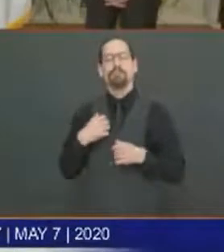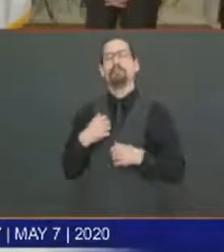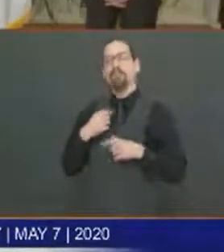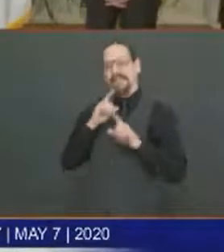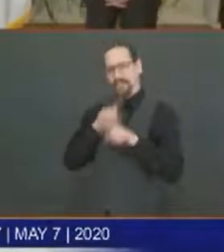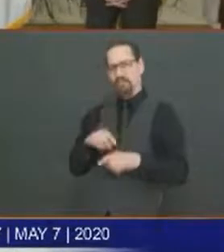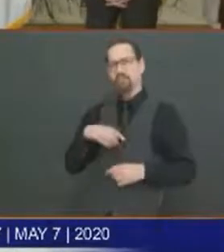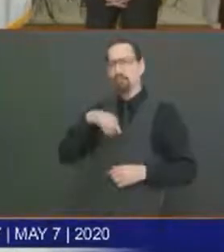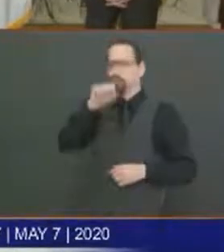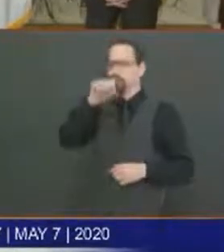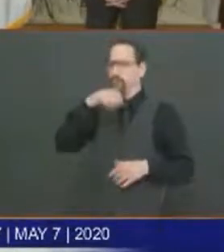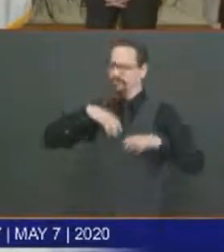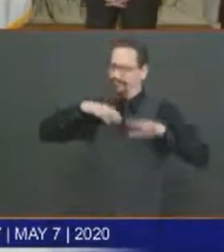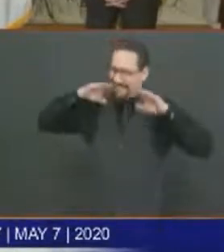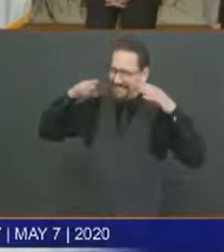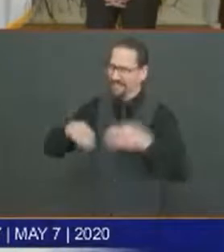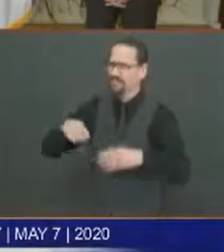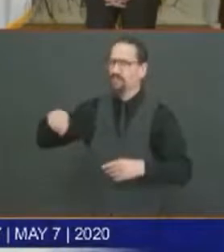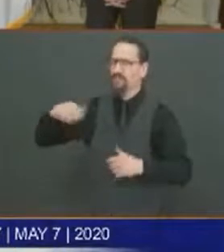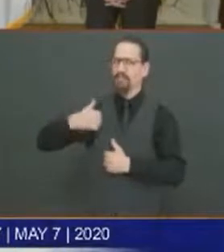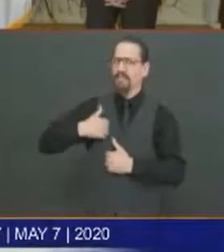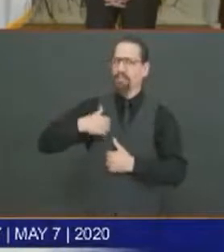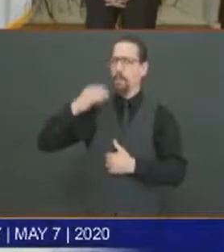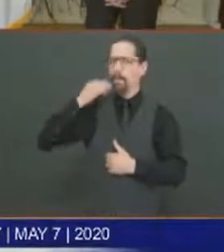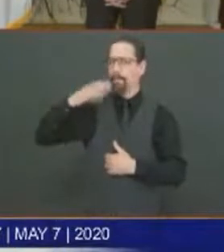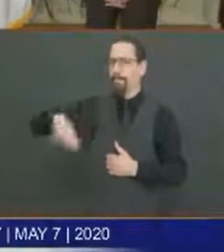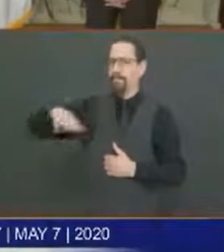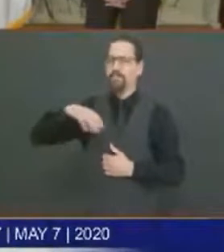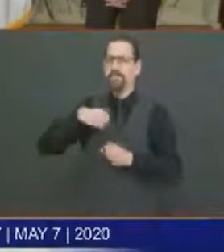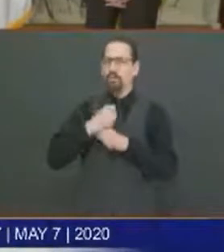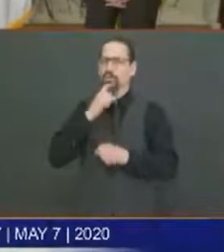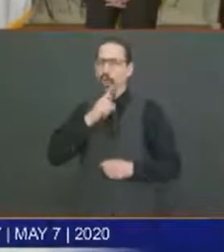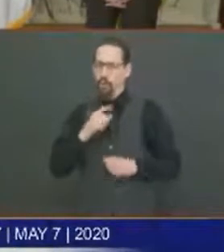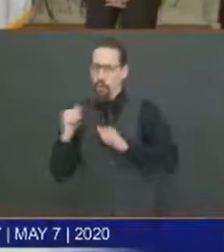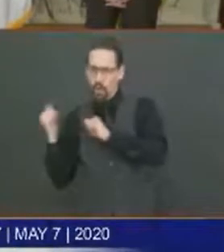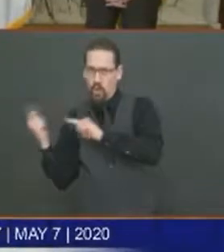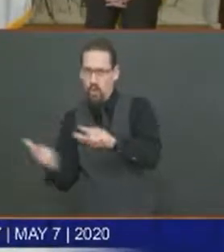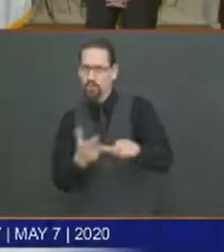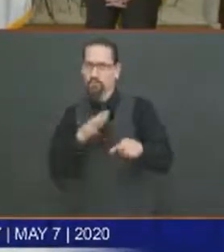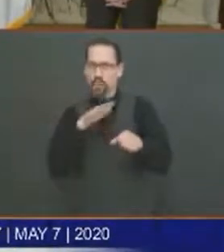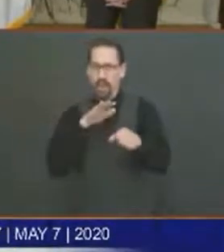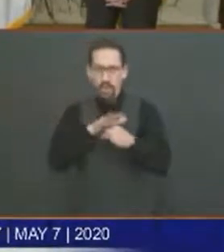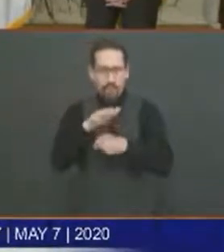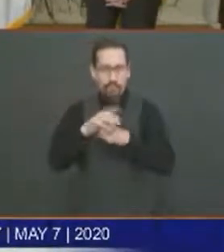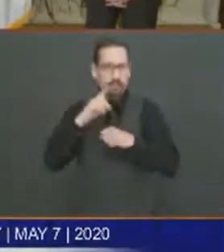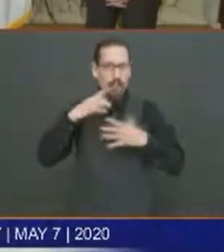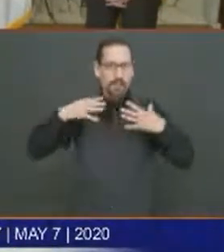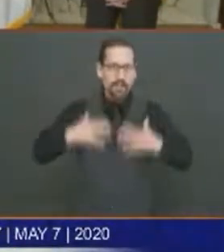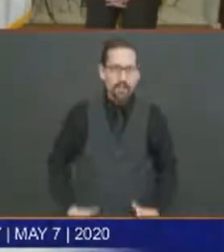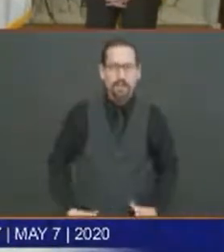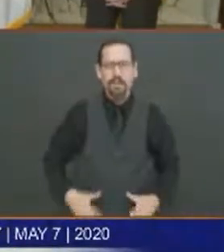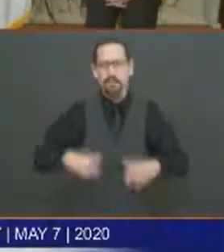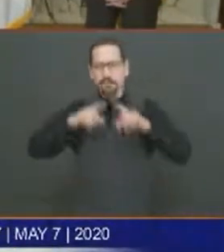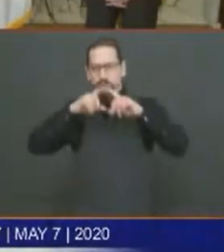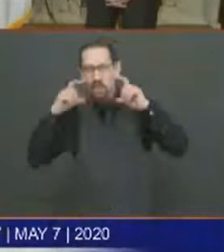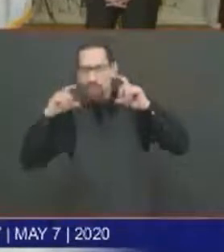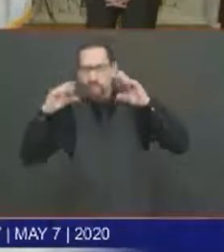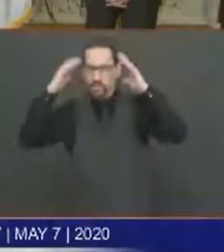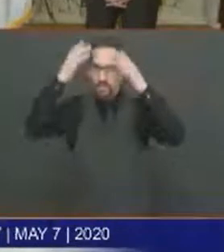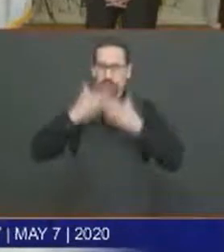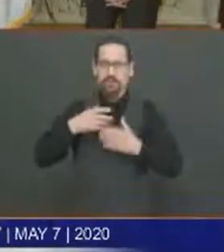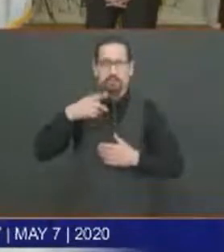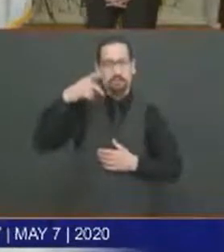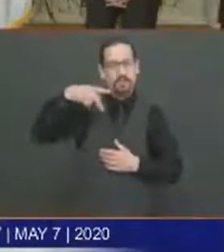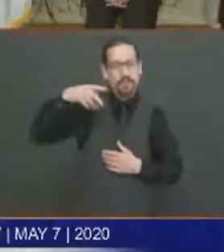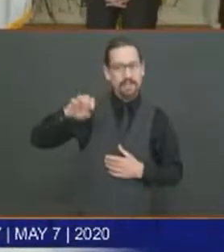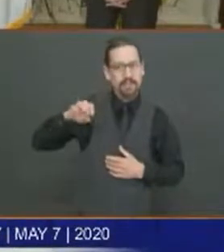adequate PPE is there and that we're responding to the staffing needs. Sometimes it can happen quickly and the message can come